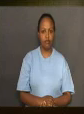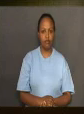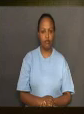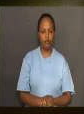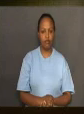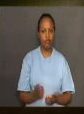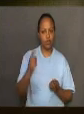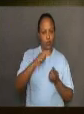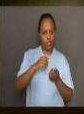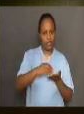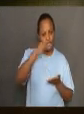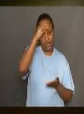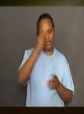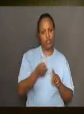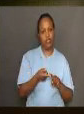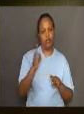Let's get back to our lesson.